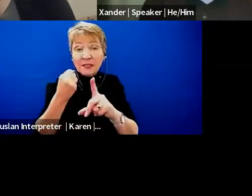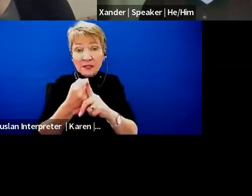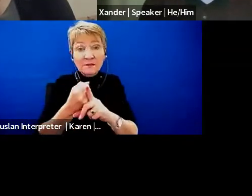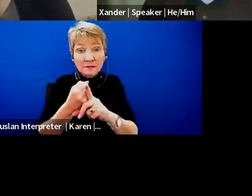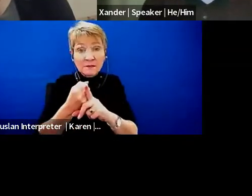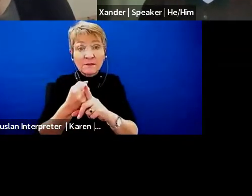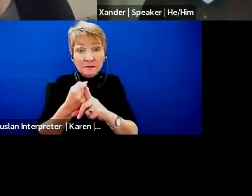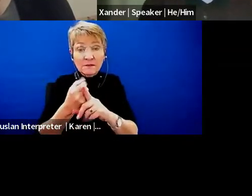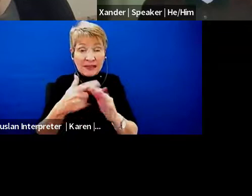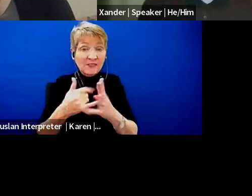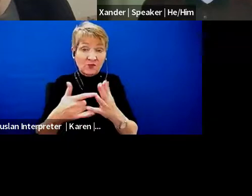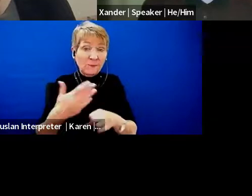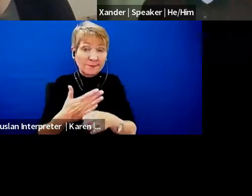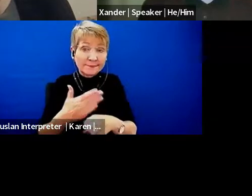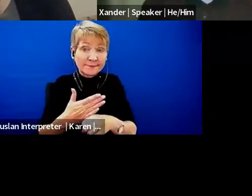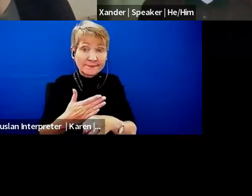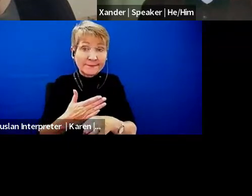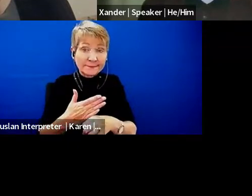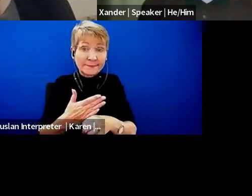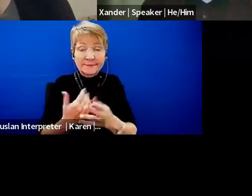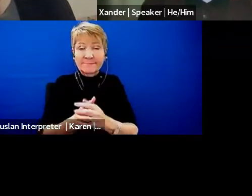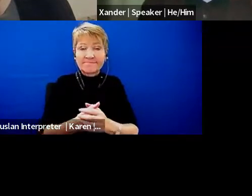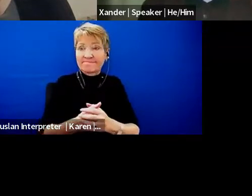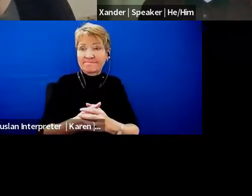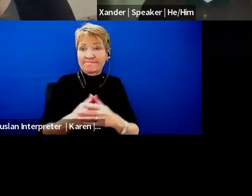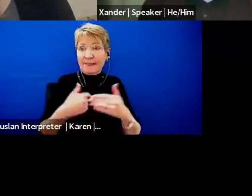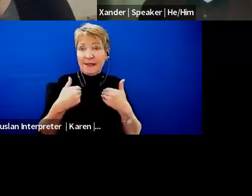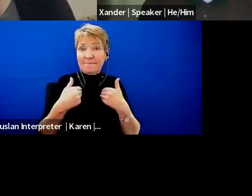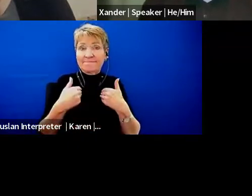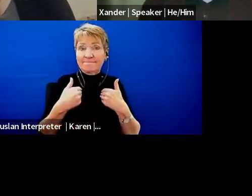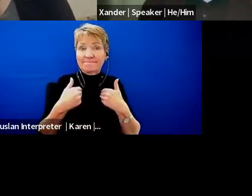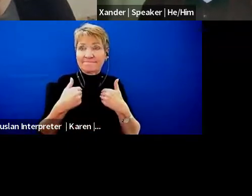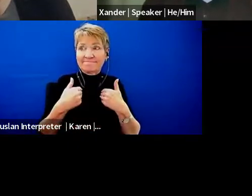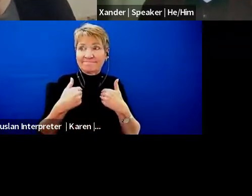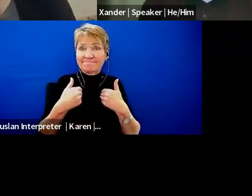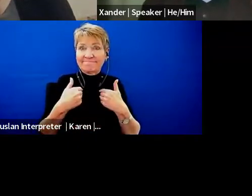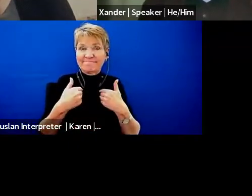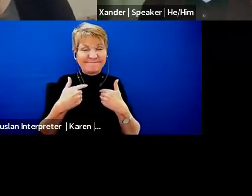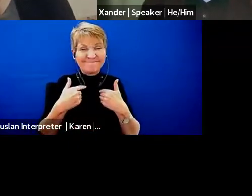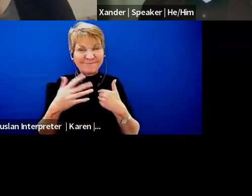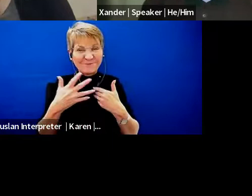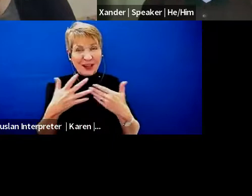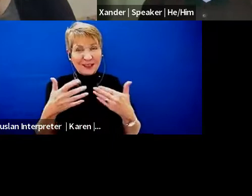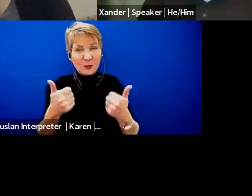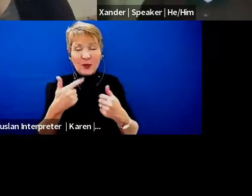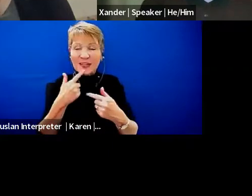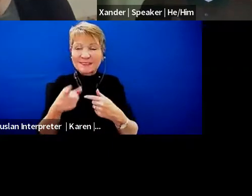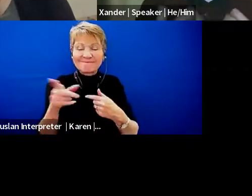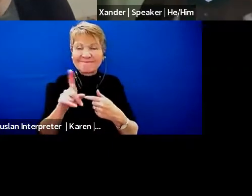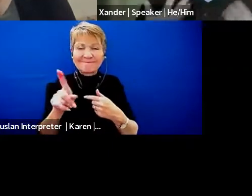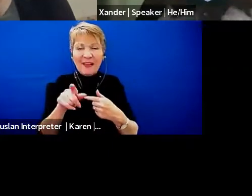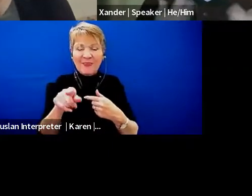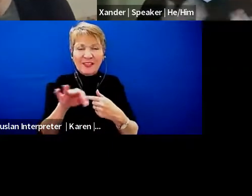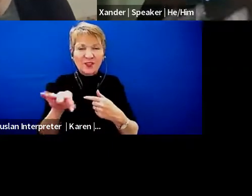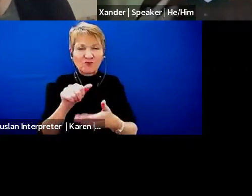as a job because I am surprisingly good at being like, no, that's not right. I've